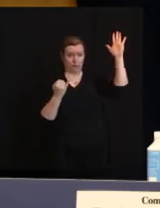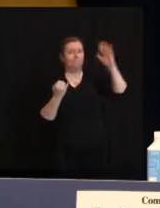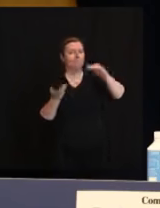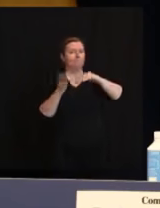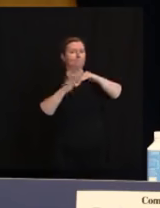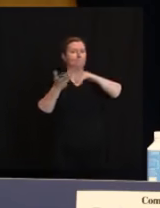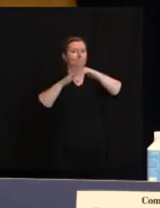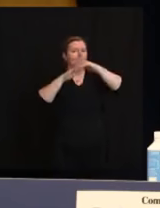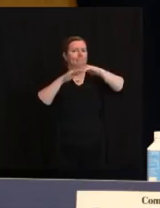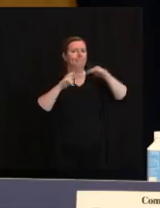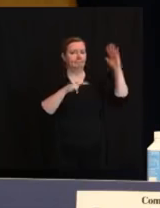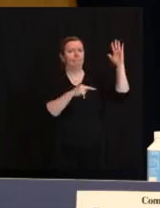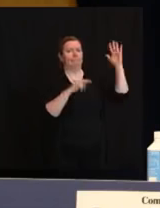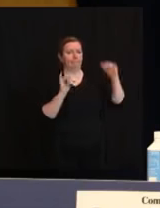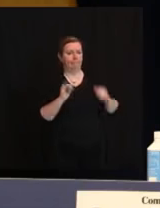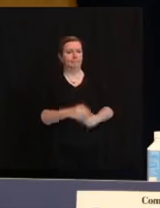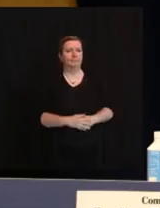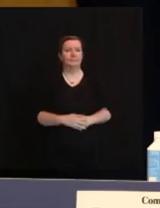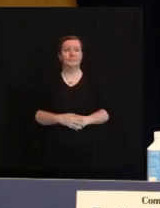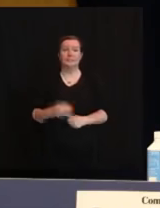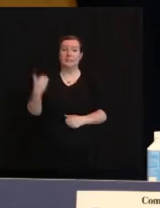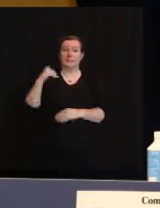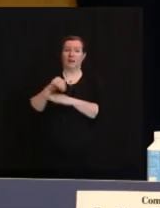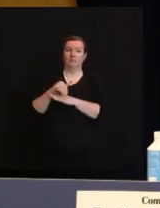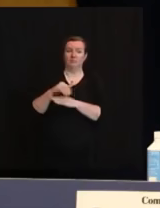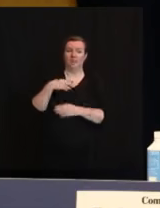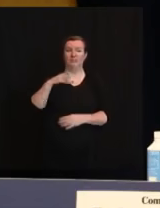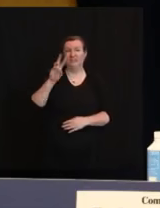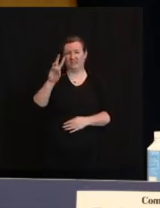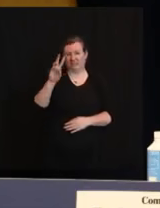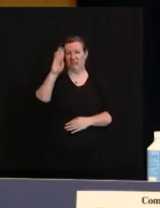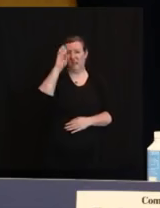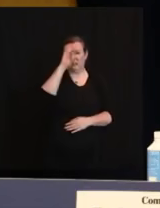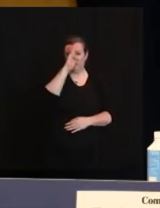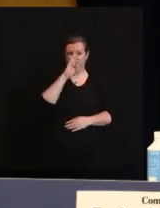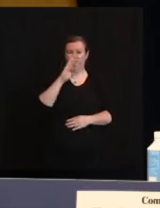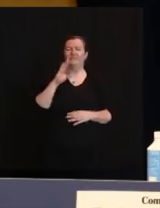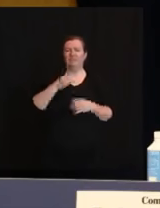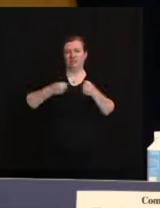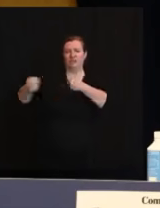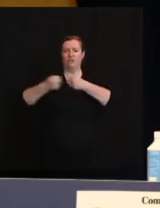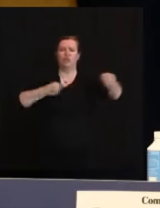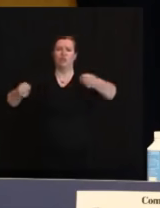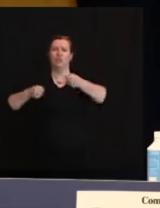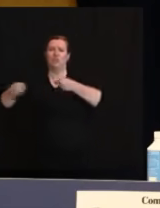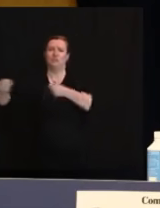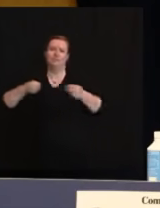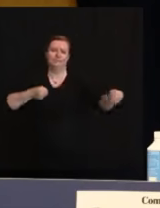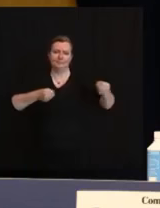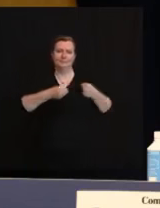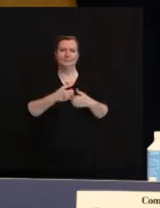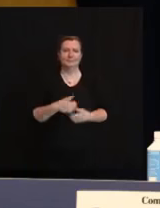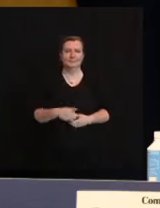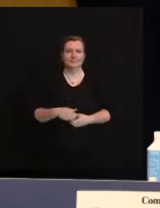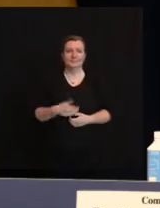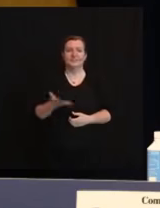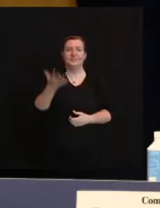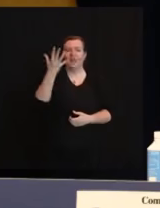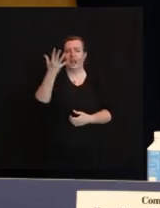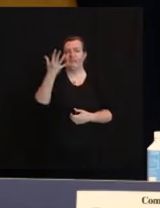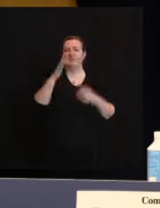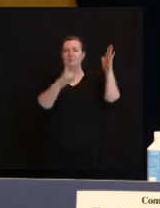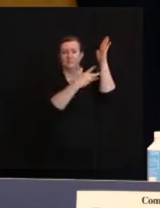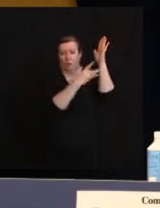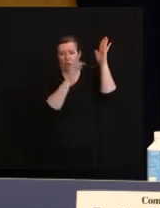Last evening, we had 6 hospitals on divert, all but 1 from the central region. Today,